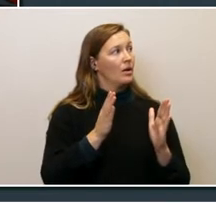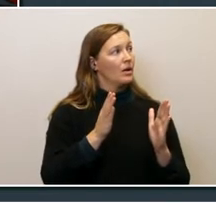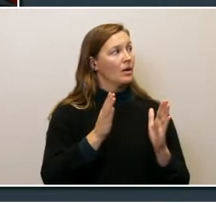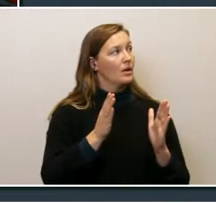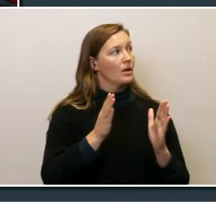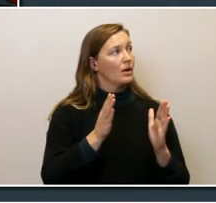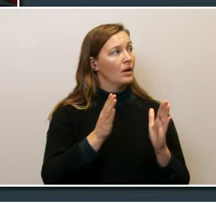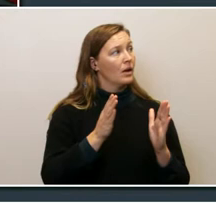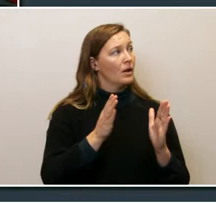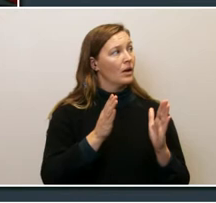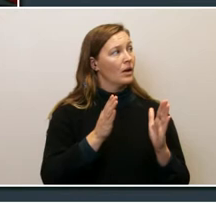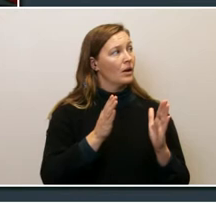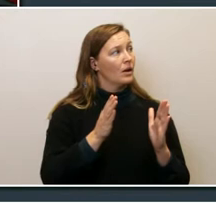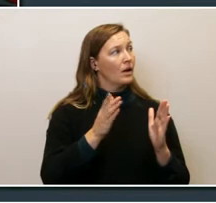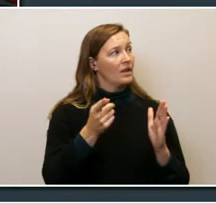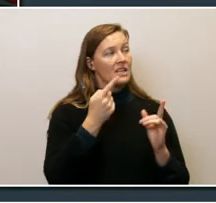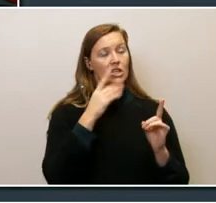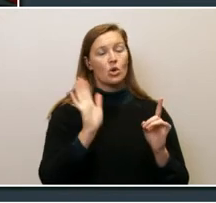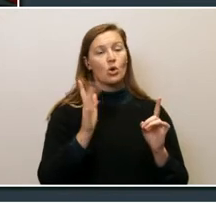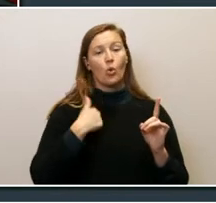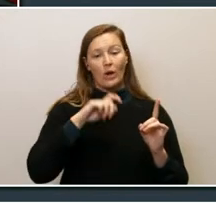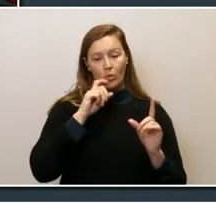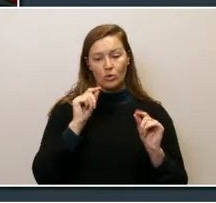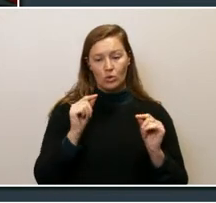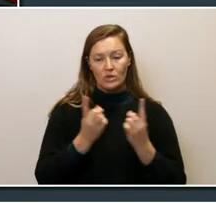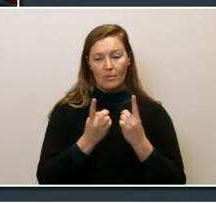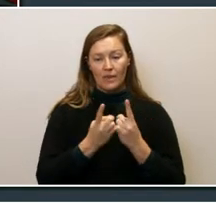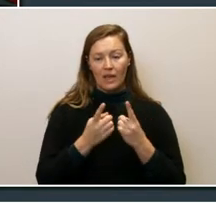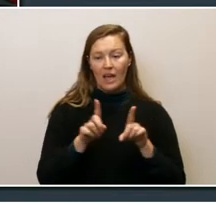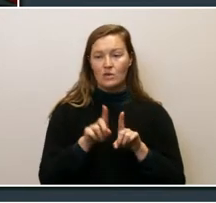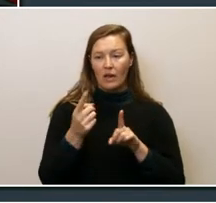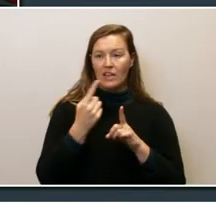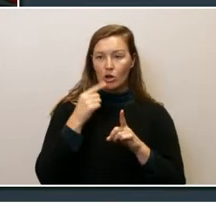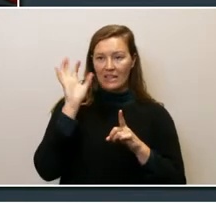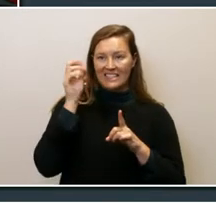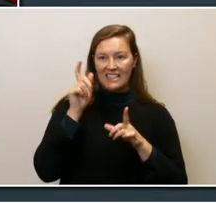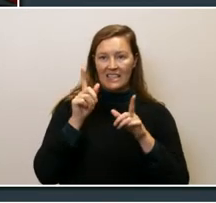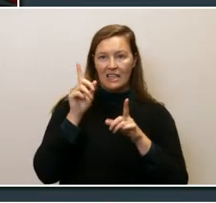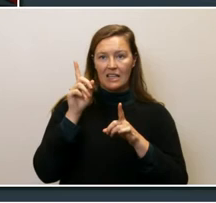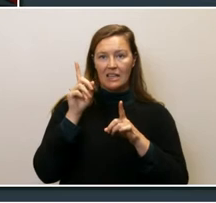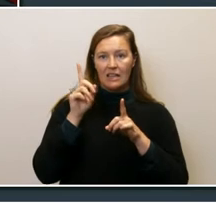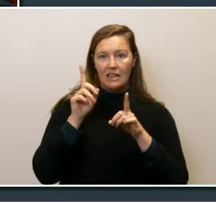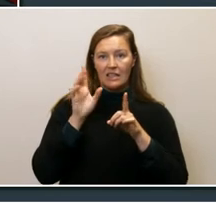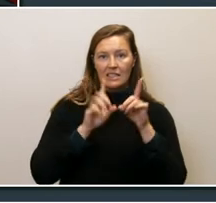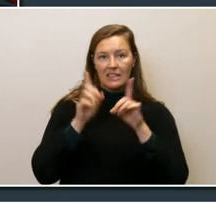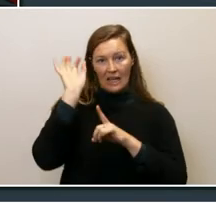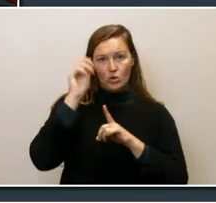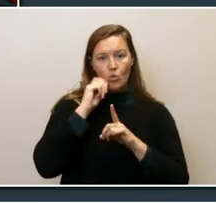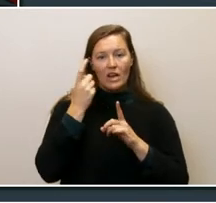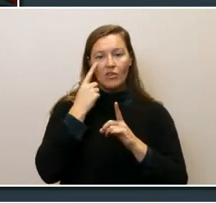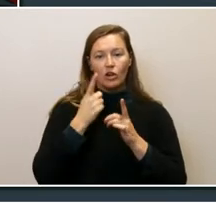at the time, and they were told, no, we would do something. I was also told that the City Council would go out and look for appropriate